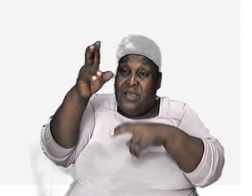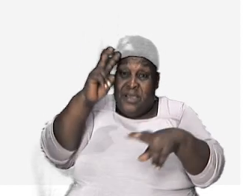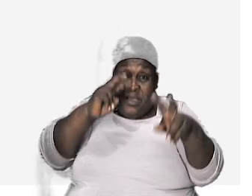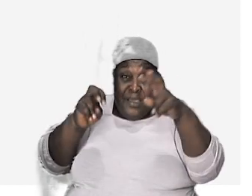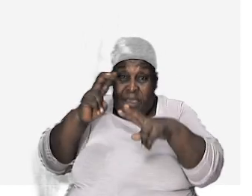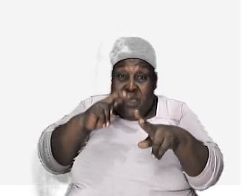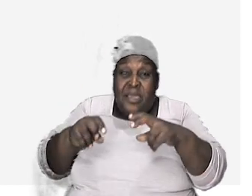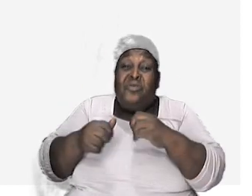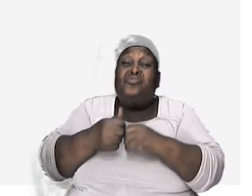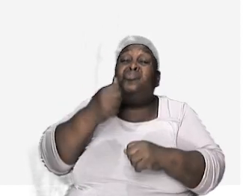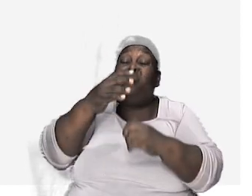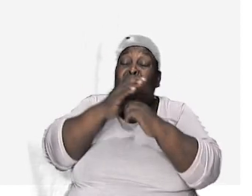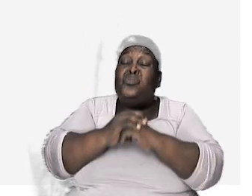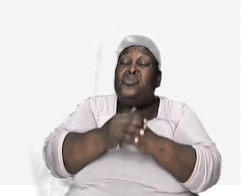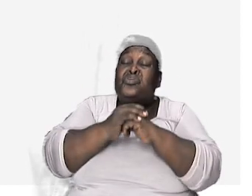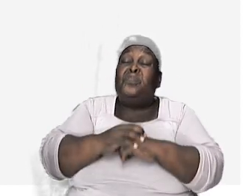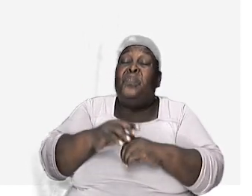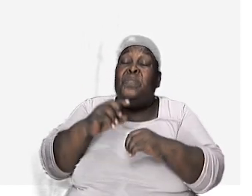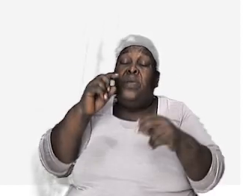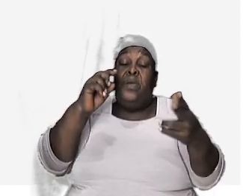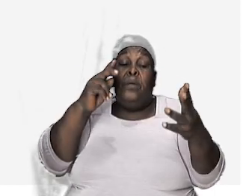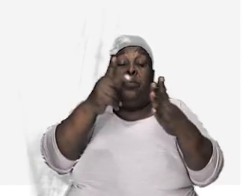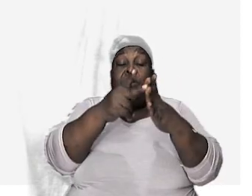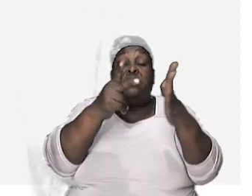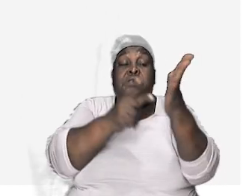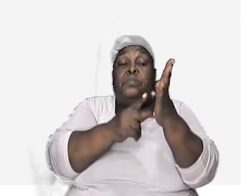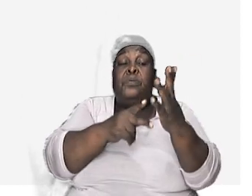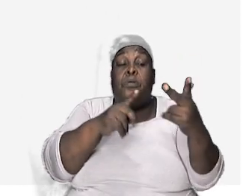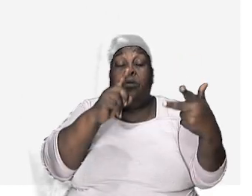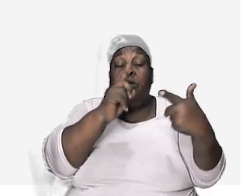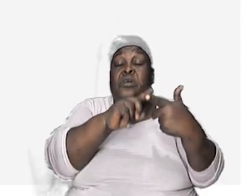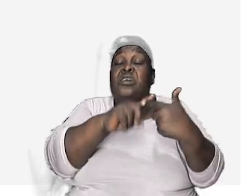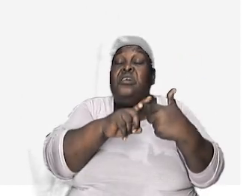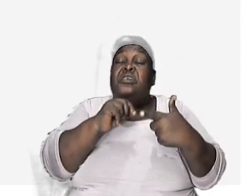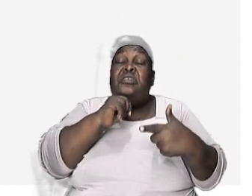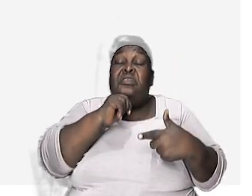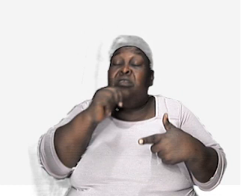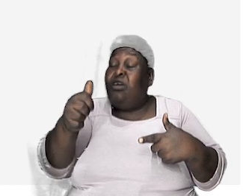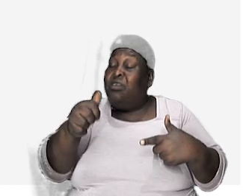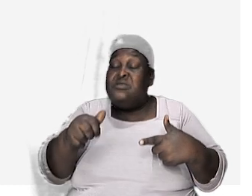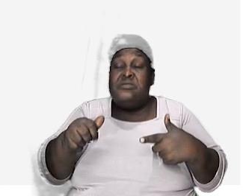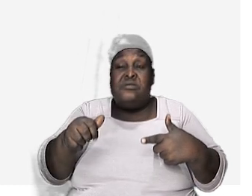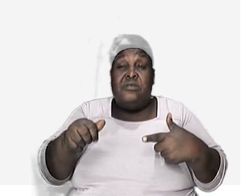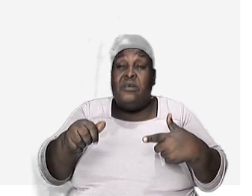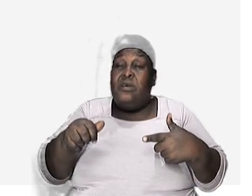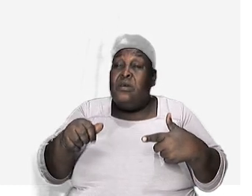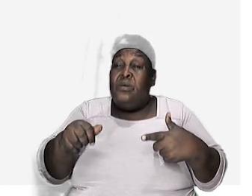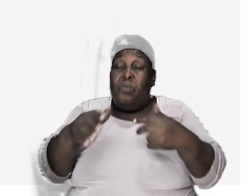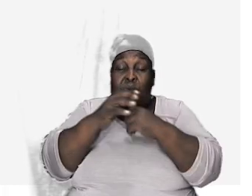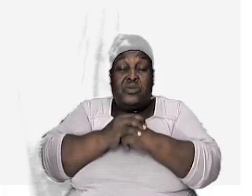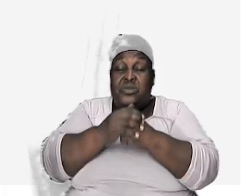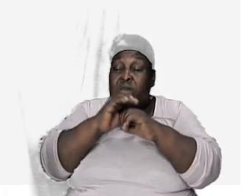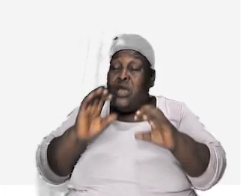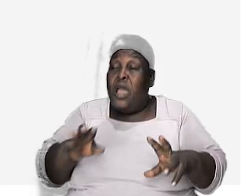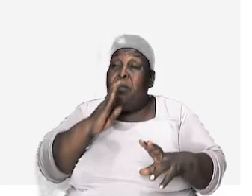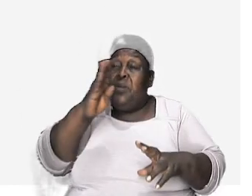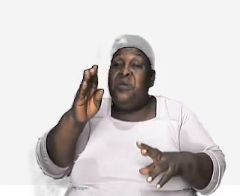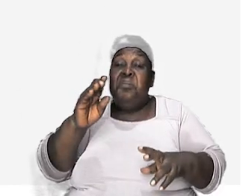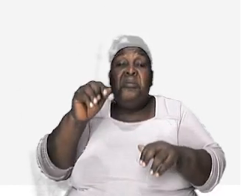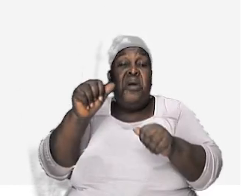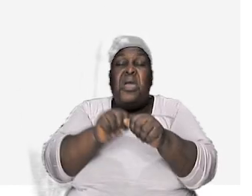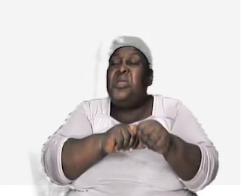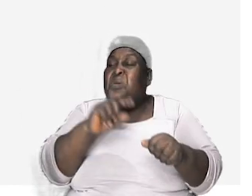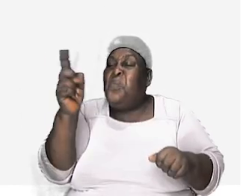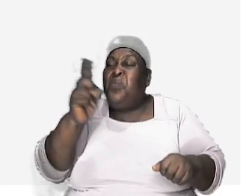that. It must be done. 1, it's not confined to a place. 2, there is a way that it must be done. But God seeks